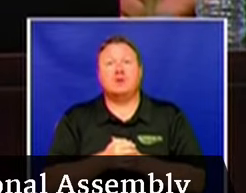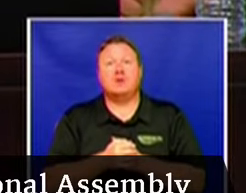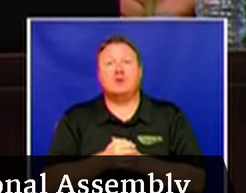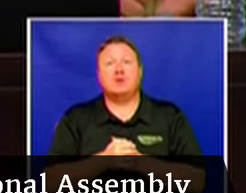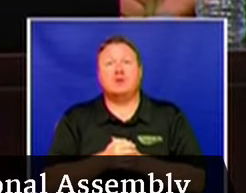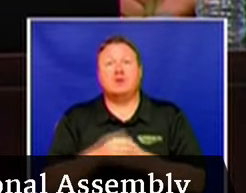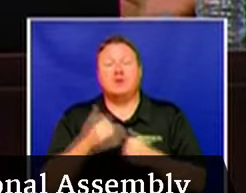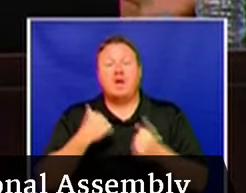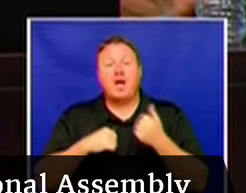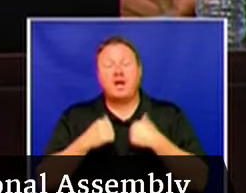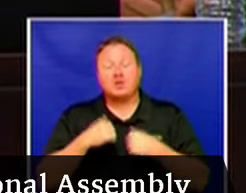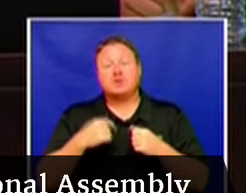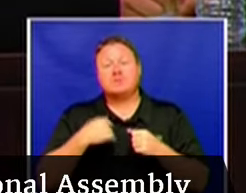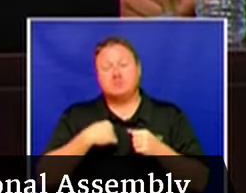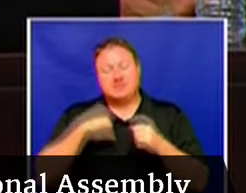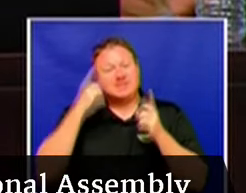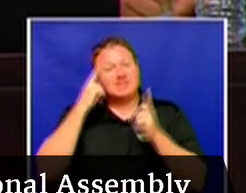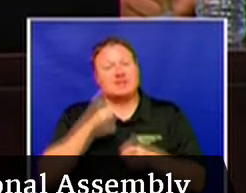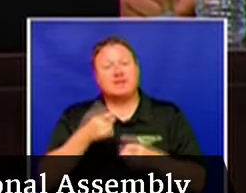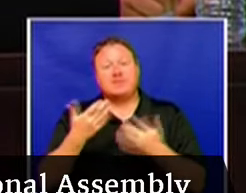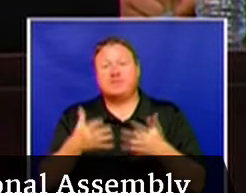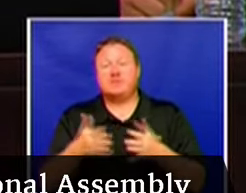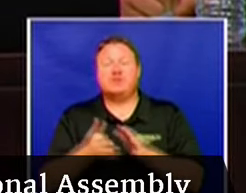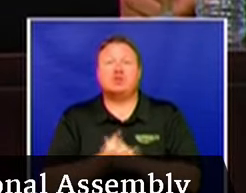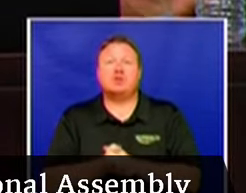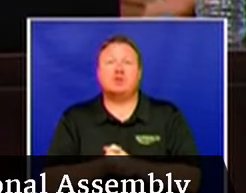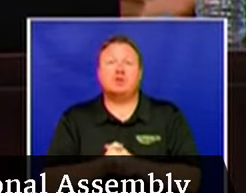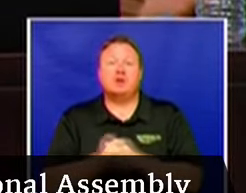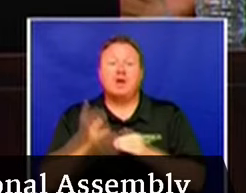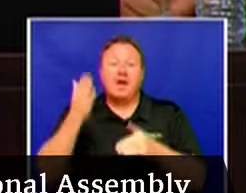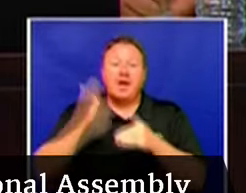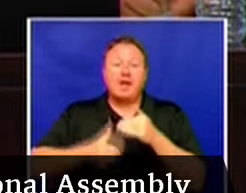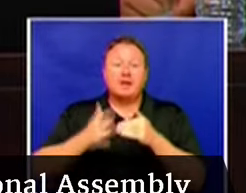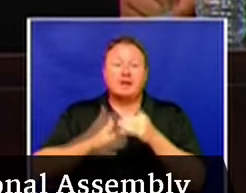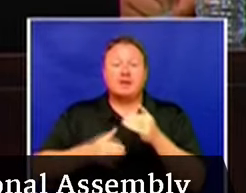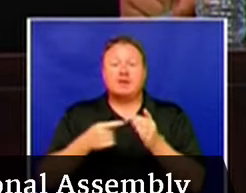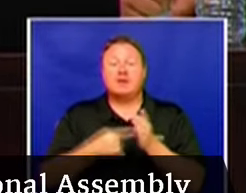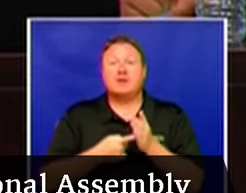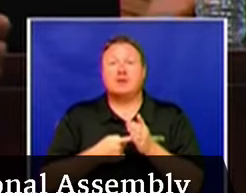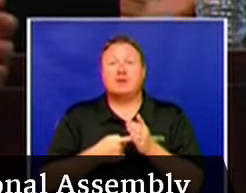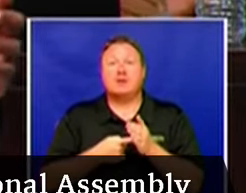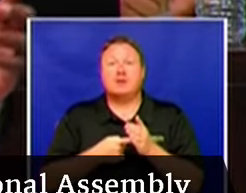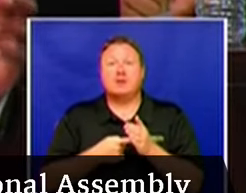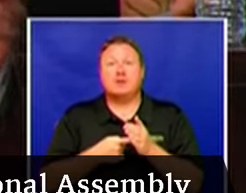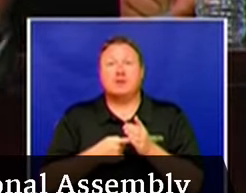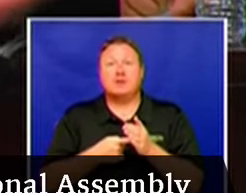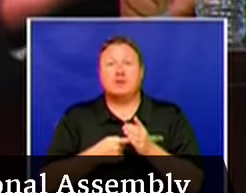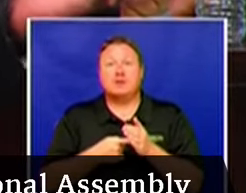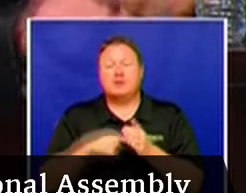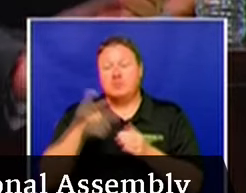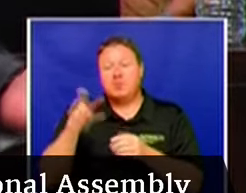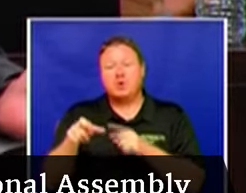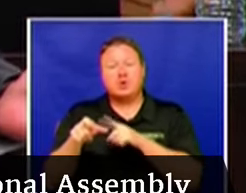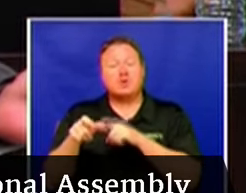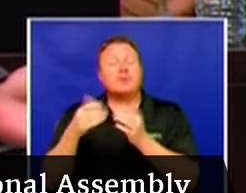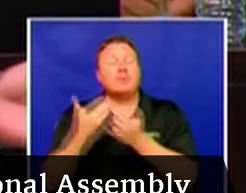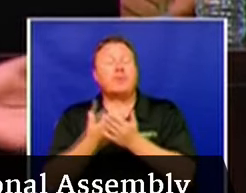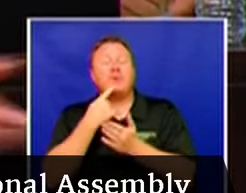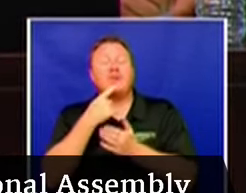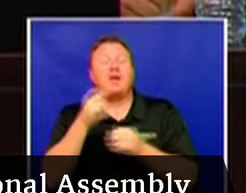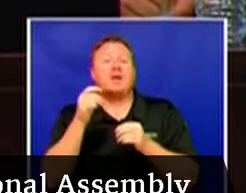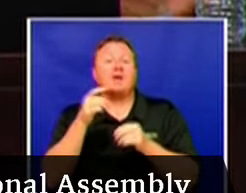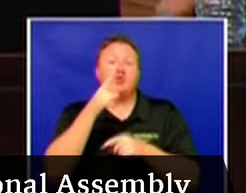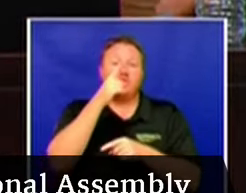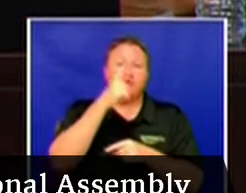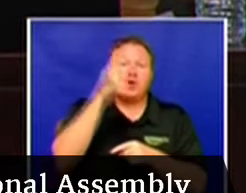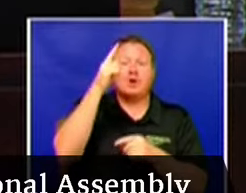that I decided on. And in the end, one can say right or wrong, but